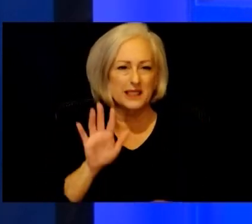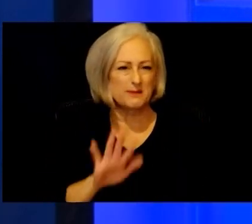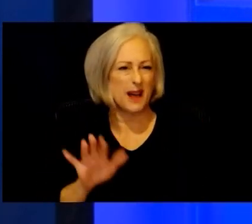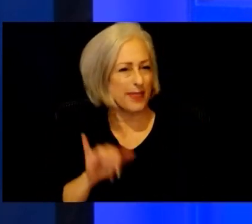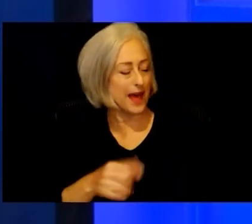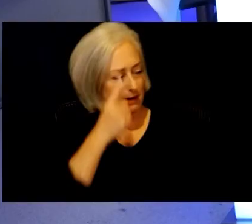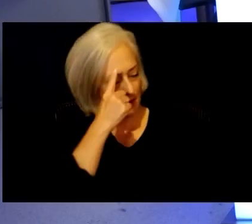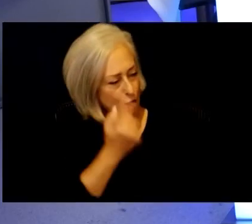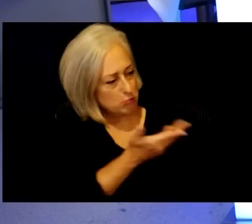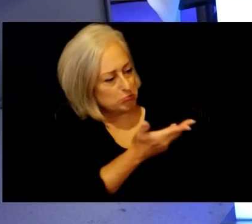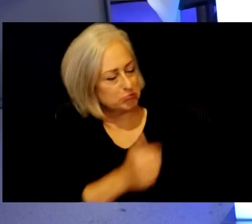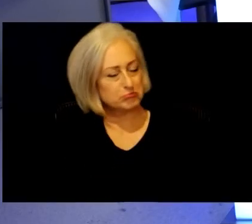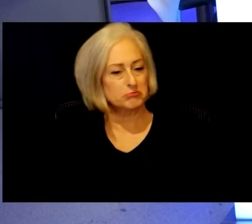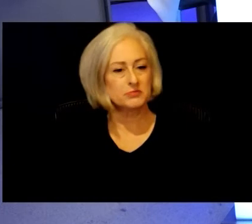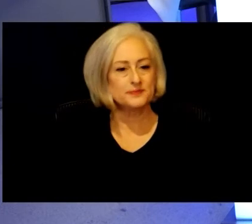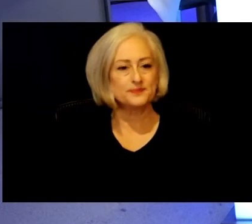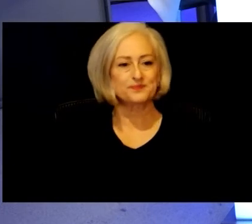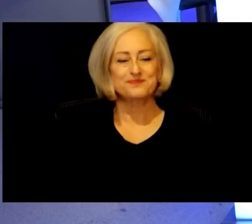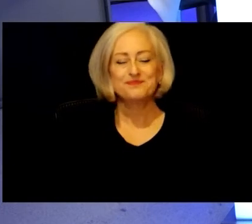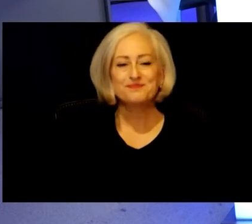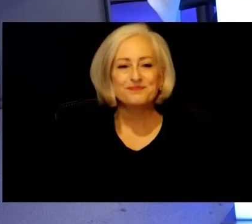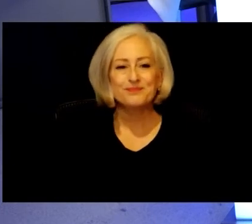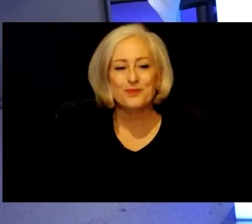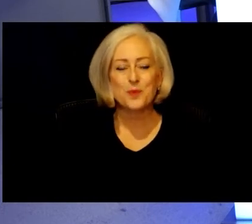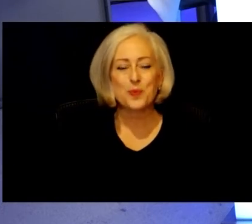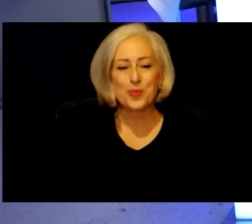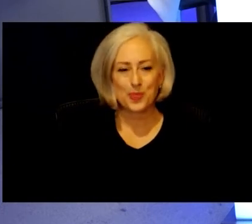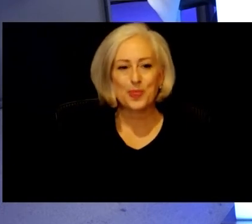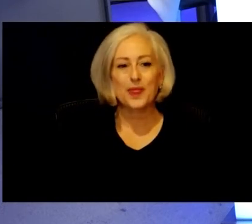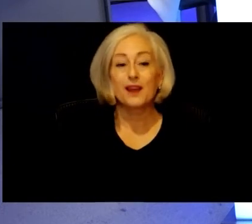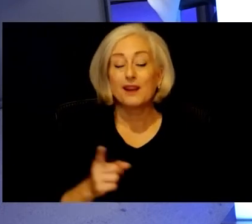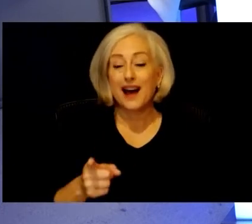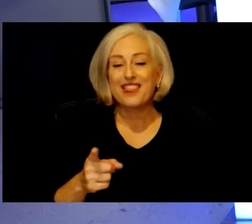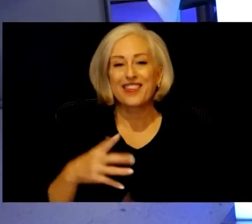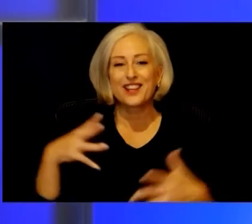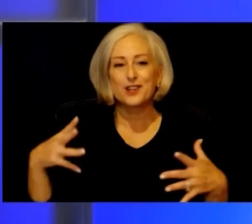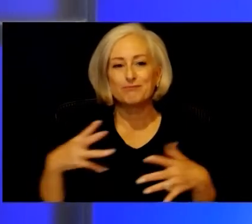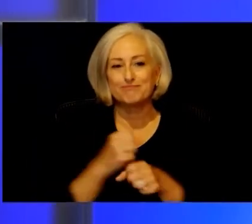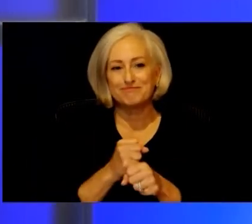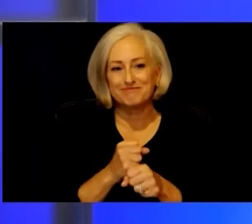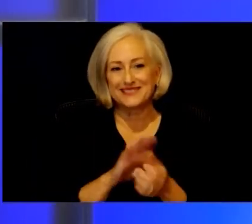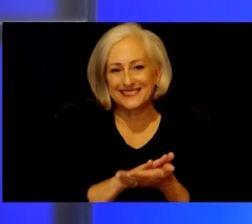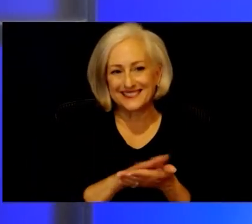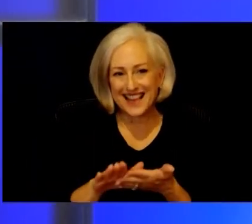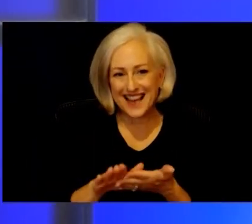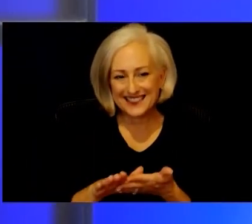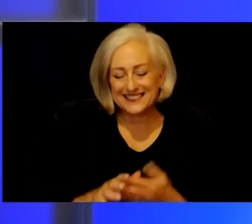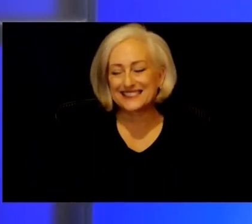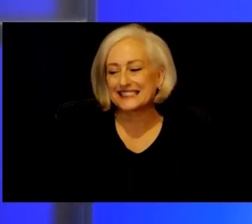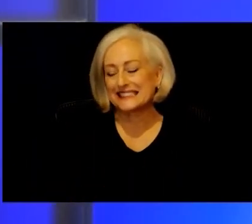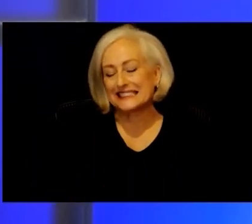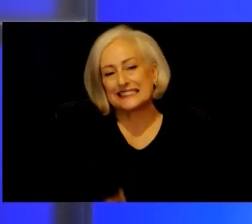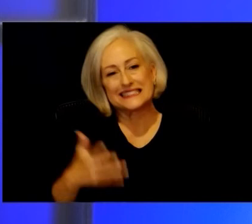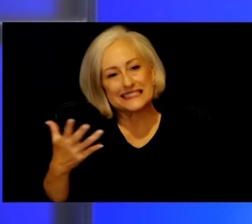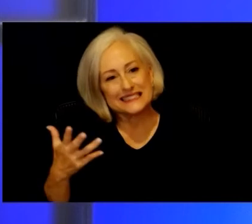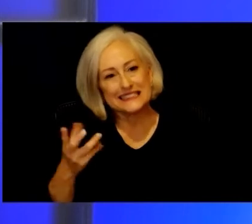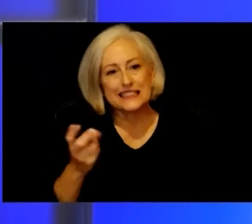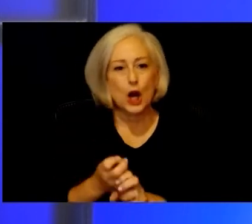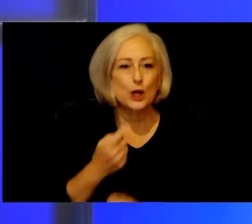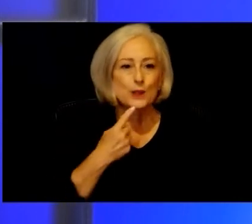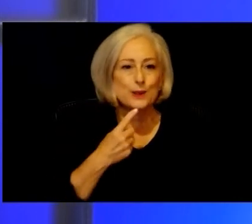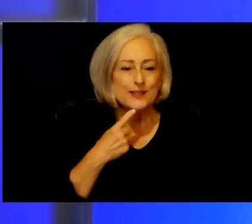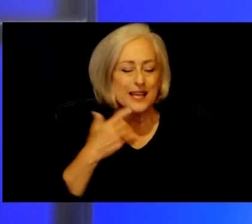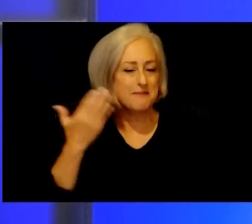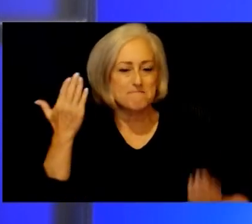on that? I think you summed it up nicely. Yeah. It's hard to say. I don't have a good idea how